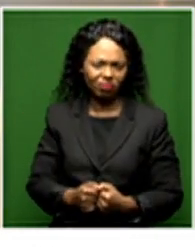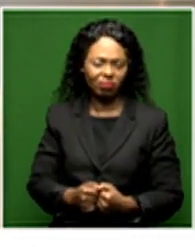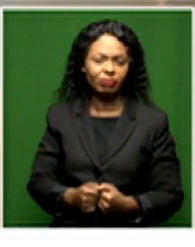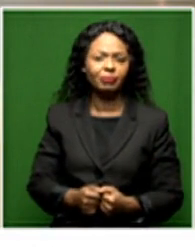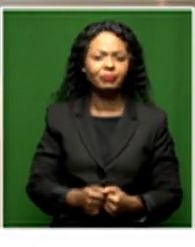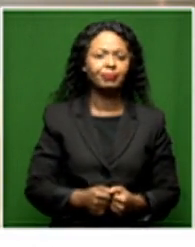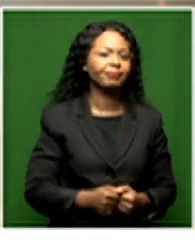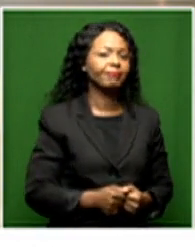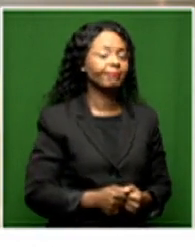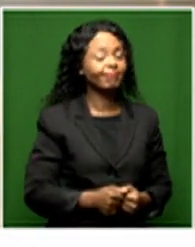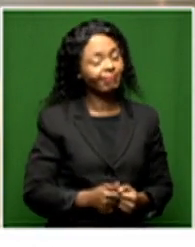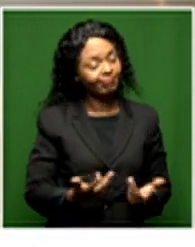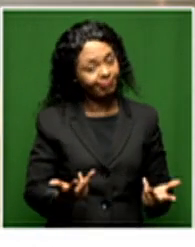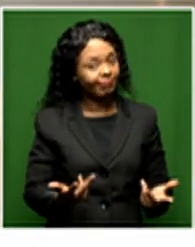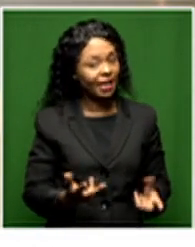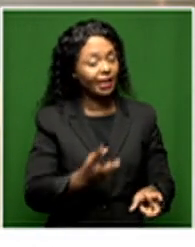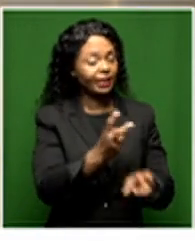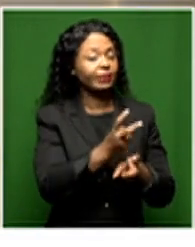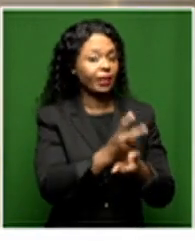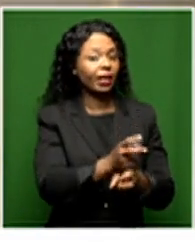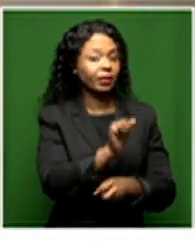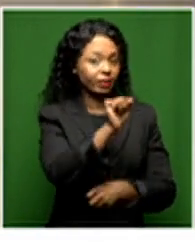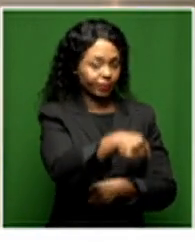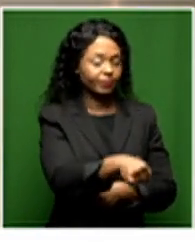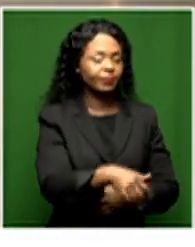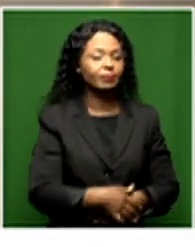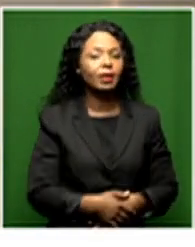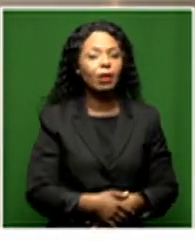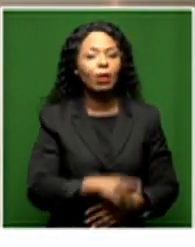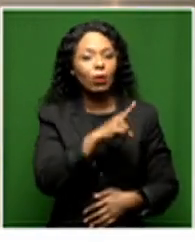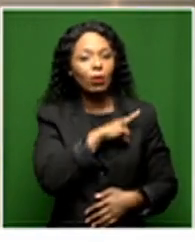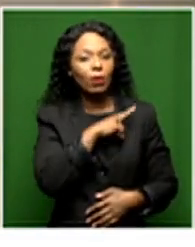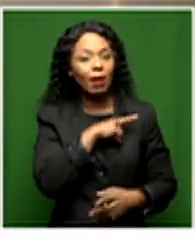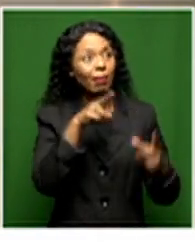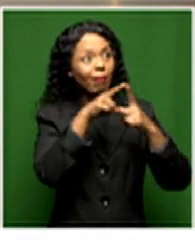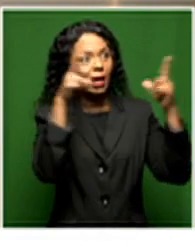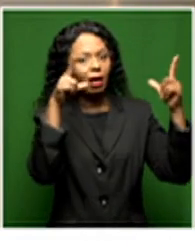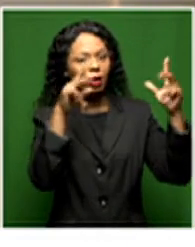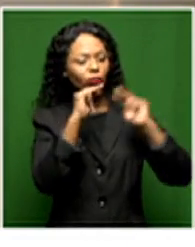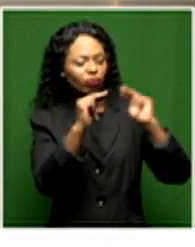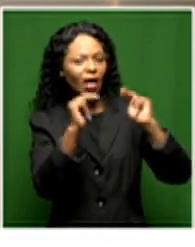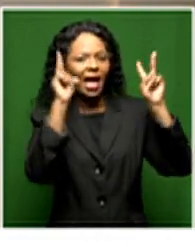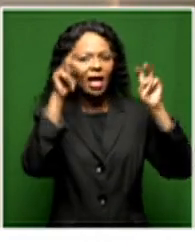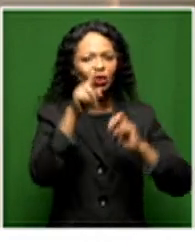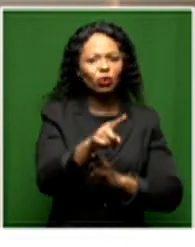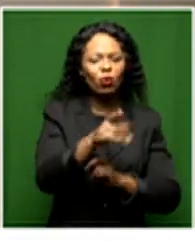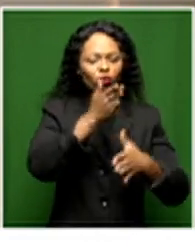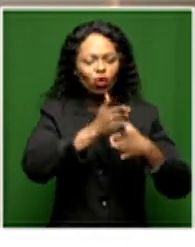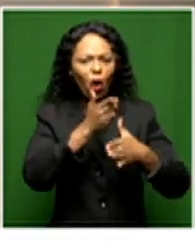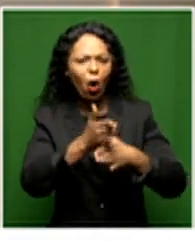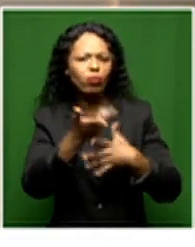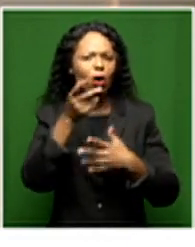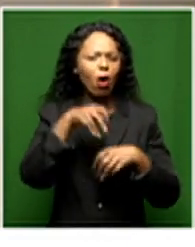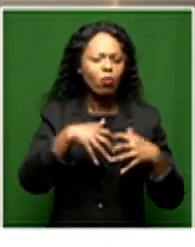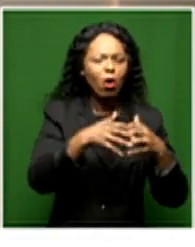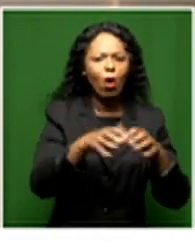This is probably the most difficult part, Leanne, because I think a big part of the conversation that we've been having about jobs and future of work and the